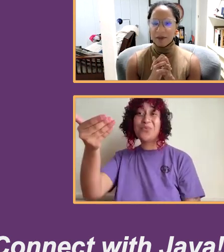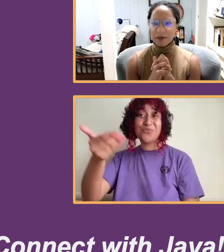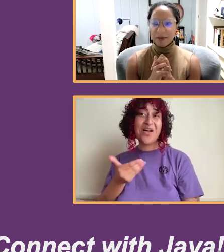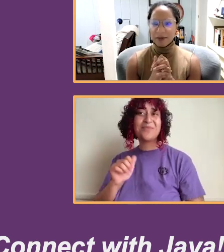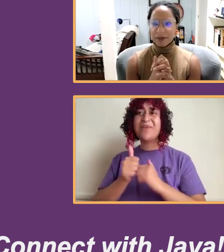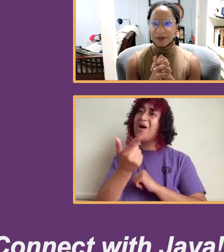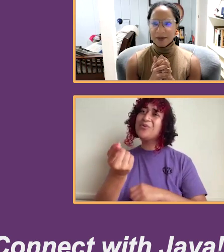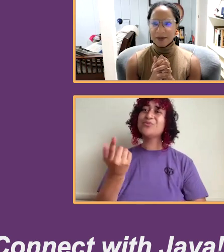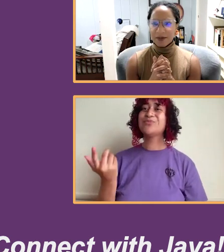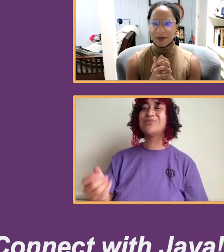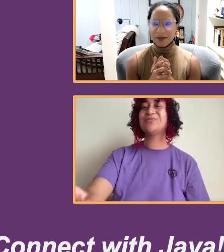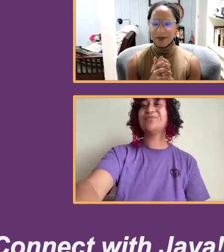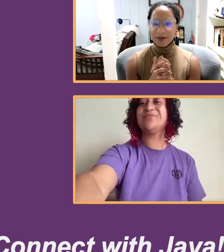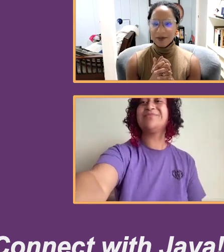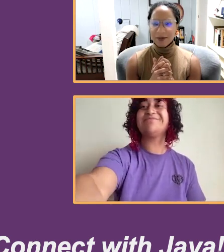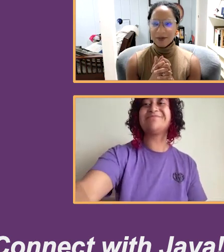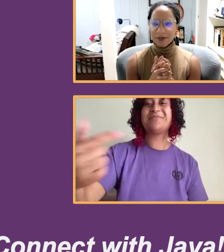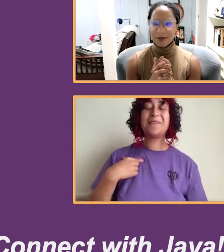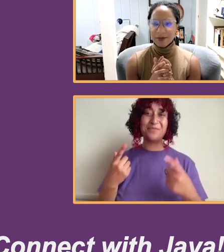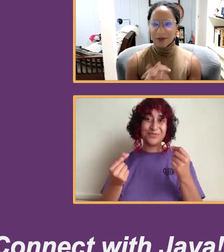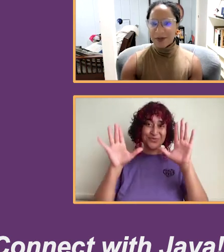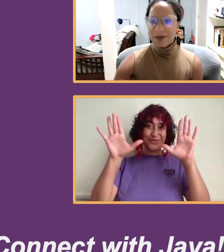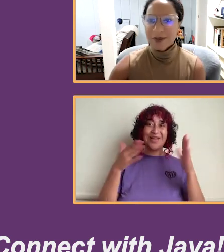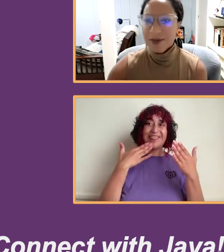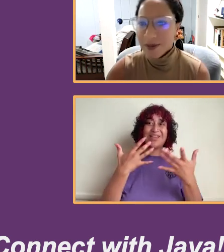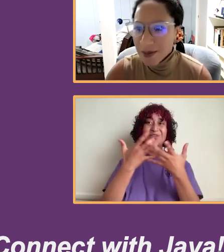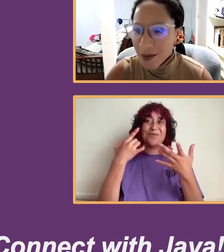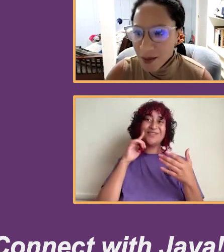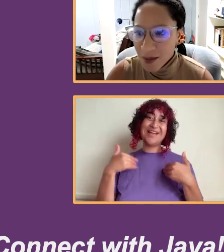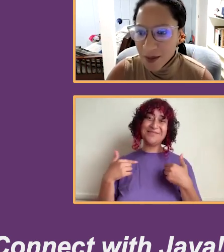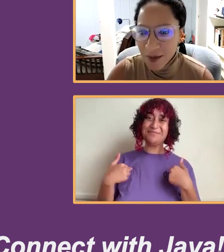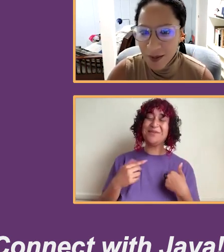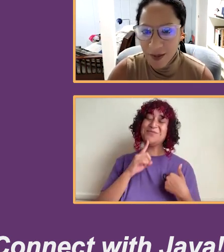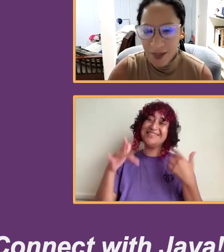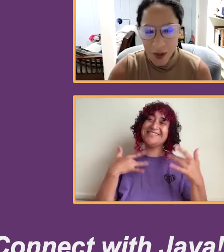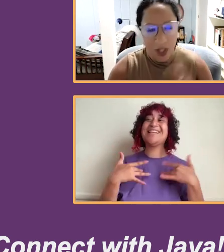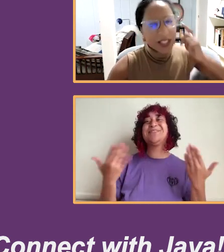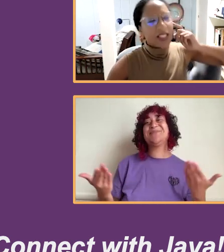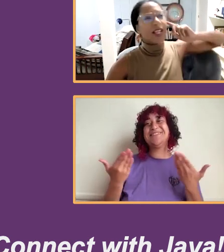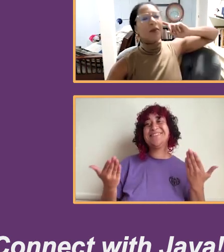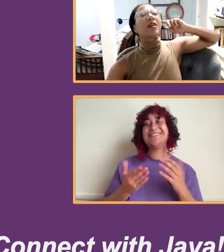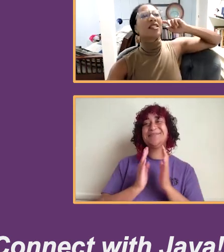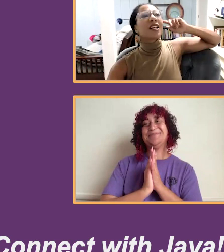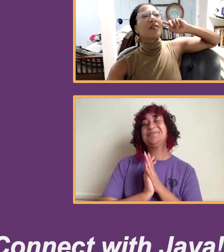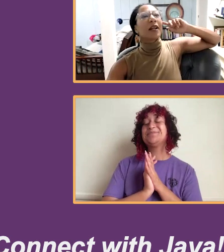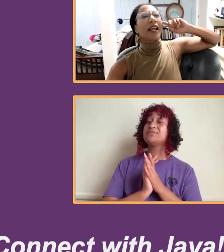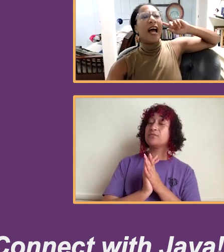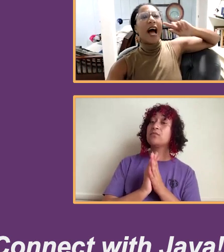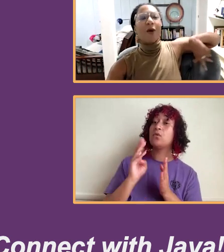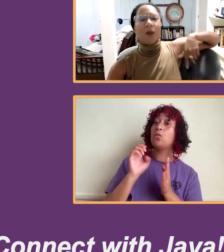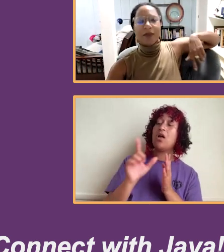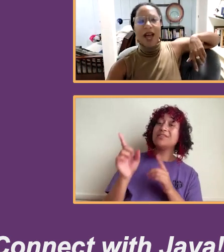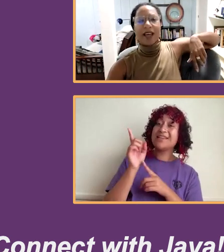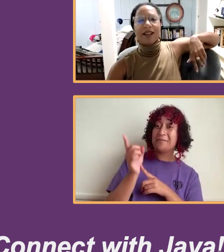are you, babe? I'm doing great. Thank you so much for having me. I'm really excited to be here. Well, let's just take a moment and tell